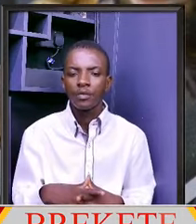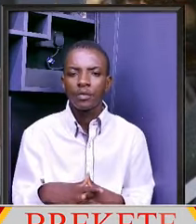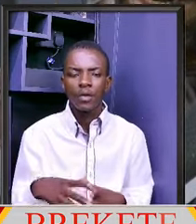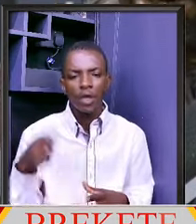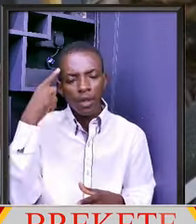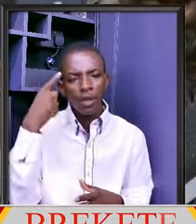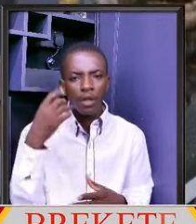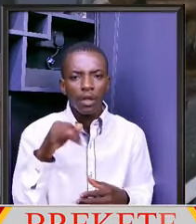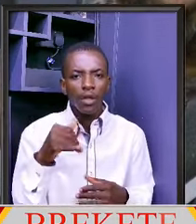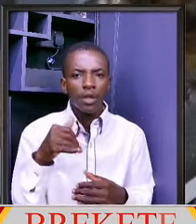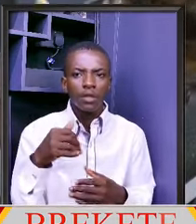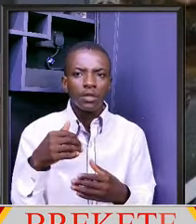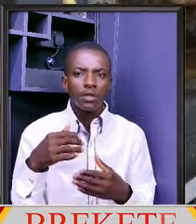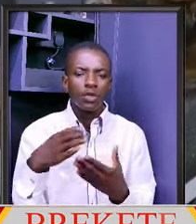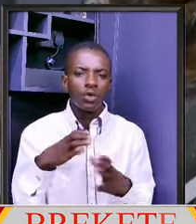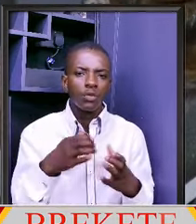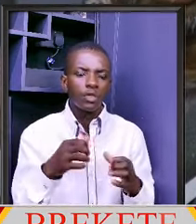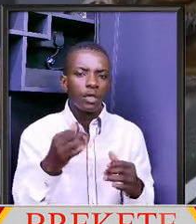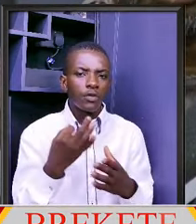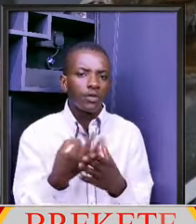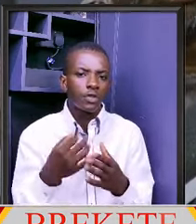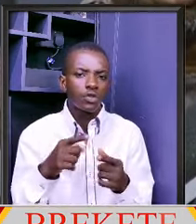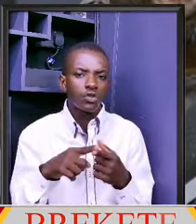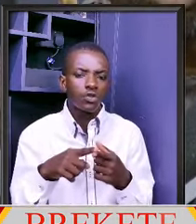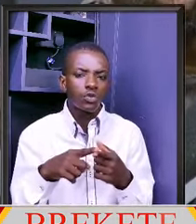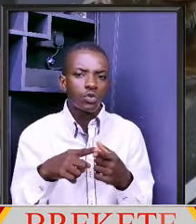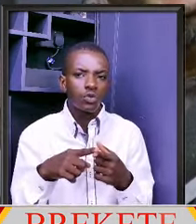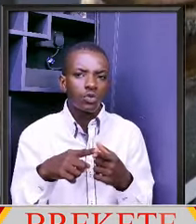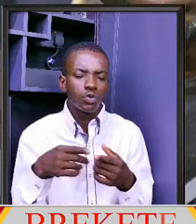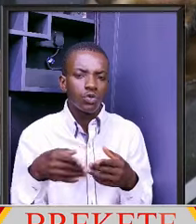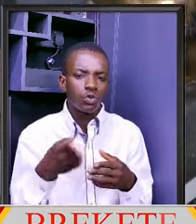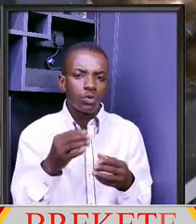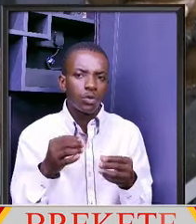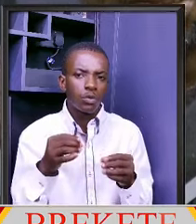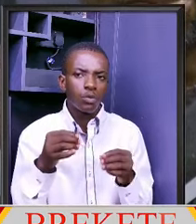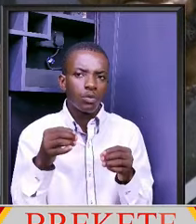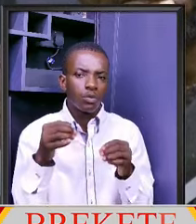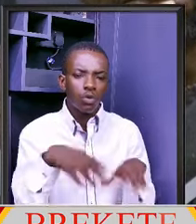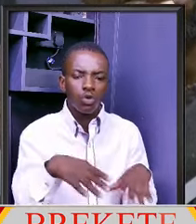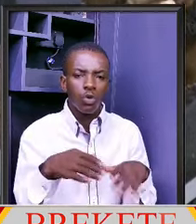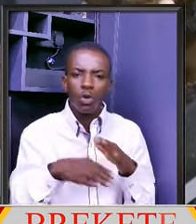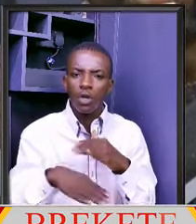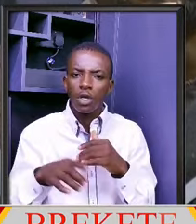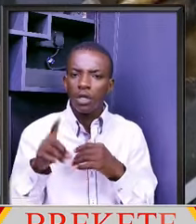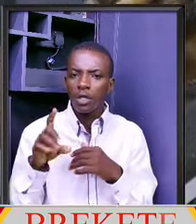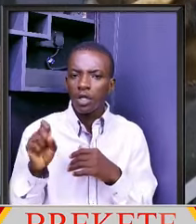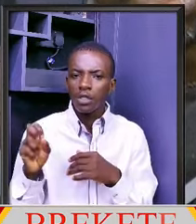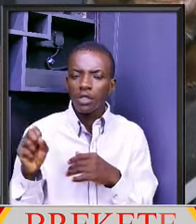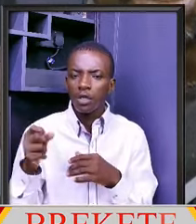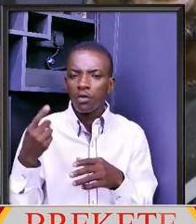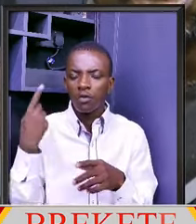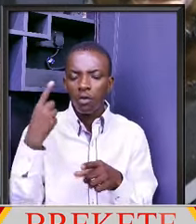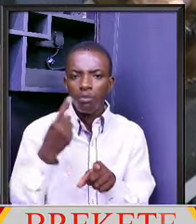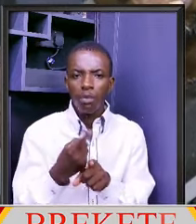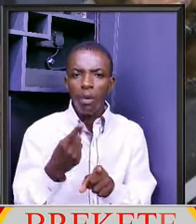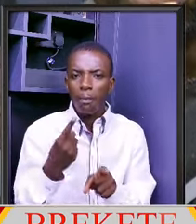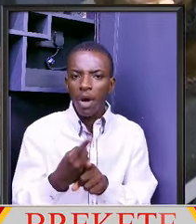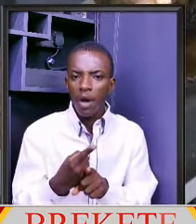I think the Corporate Affairs Commission should be put under DSS. Yes. For proper